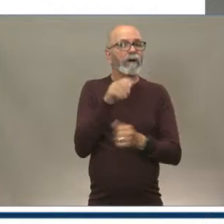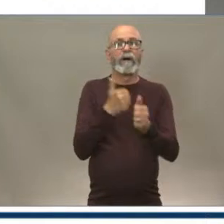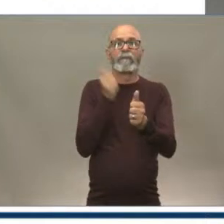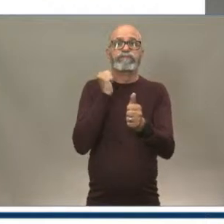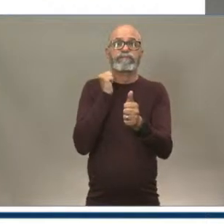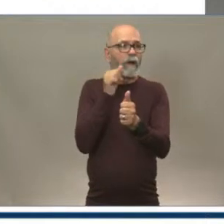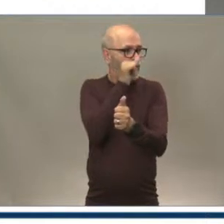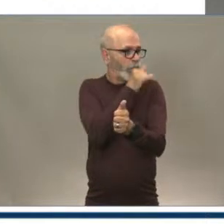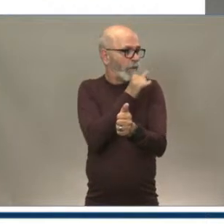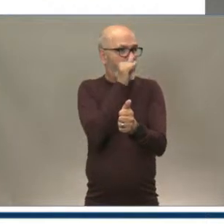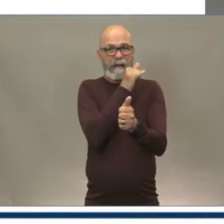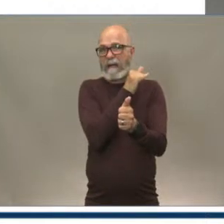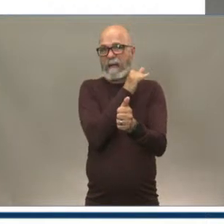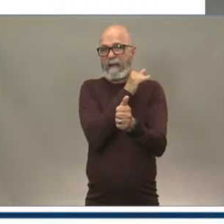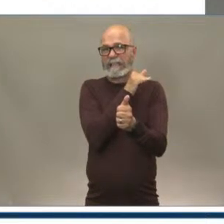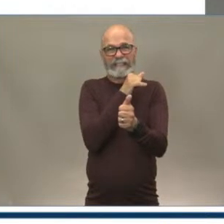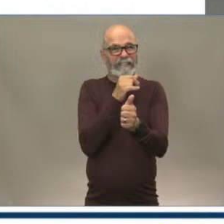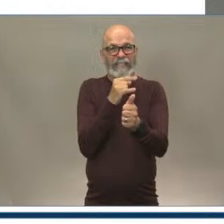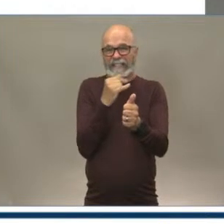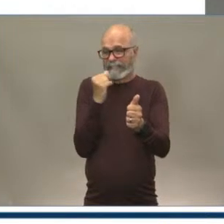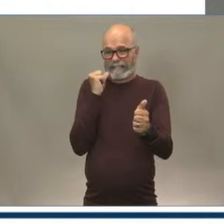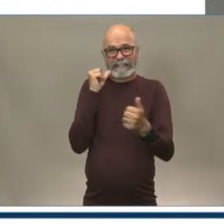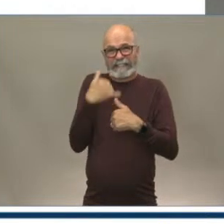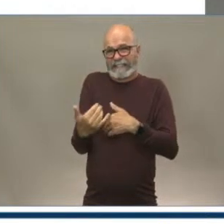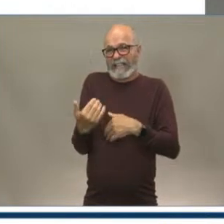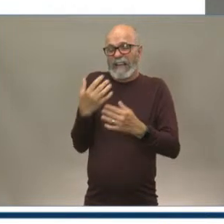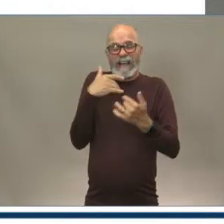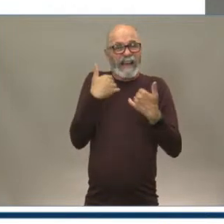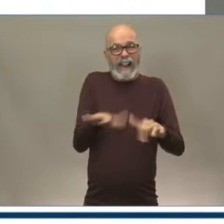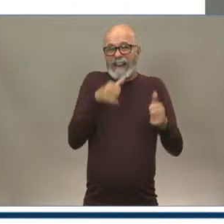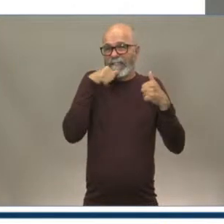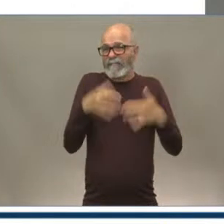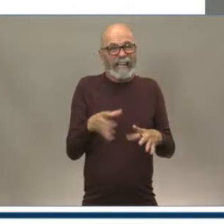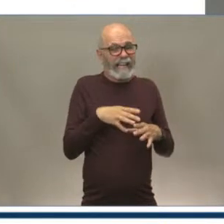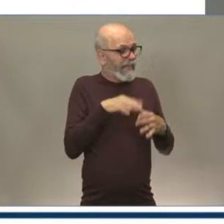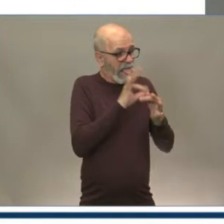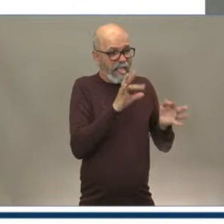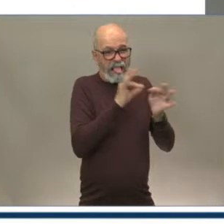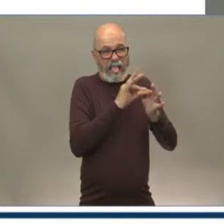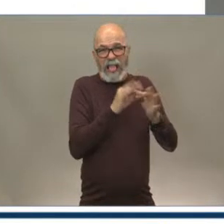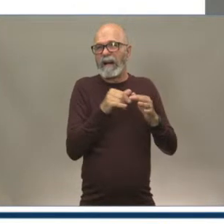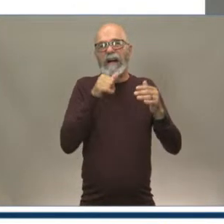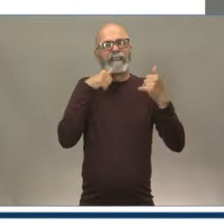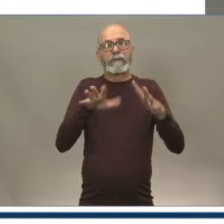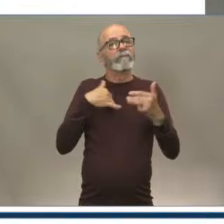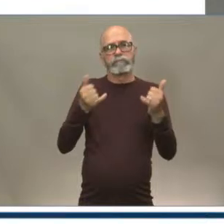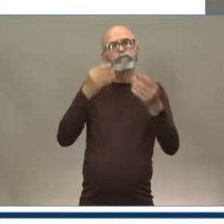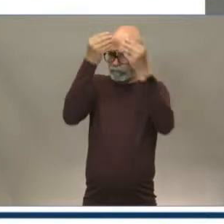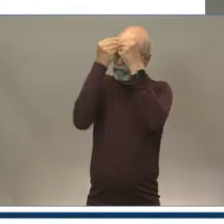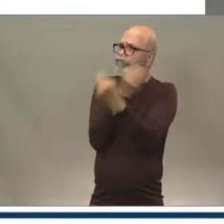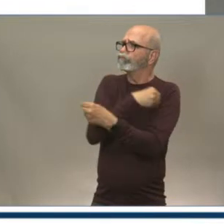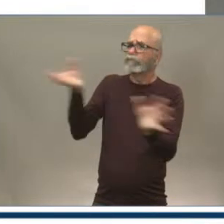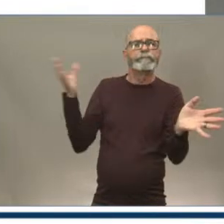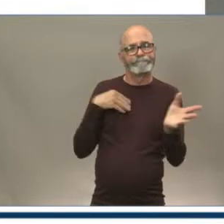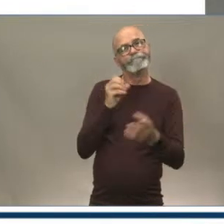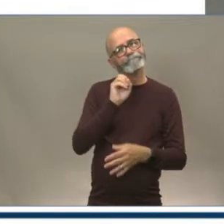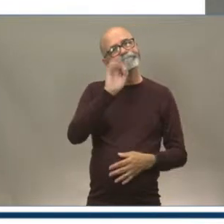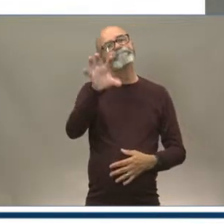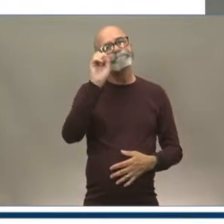Nova Scotians. It's simply a fact that we've had thousands and thousands of test results come